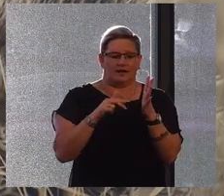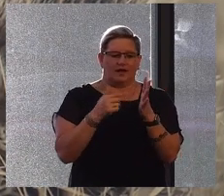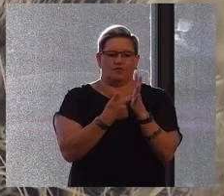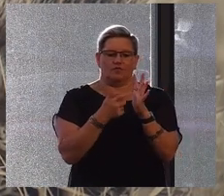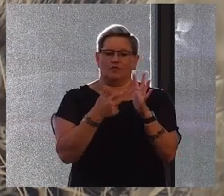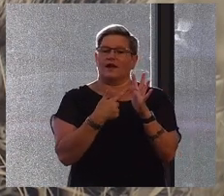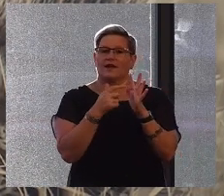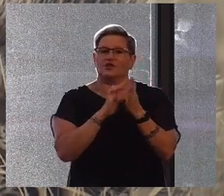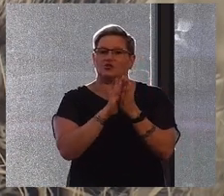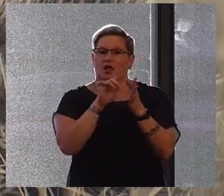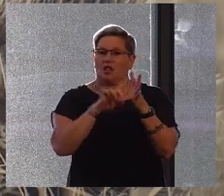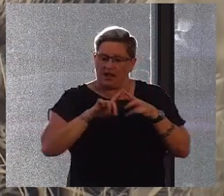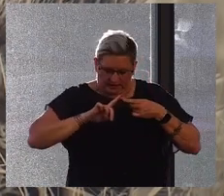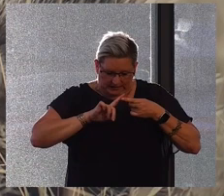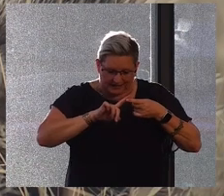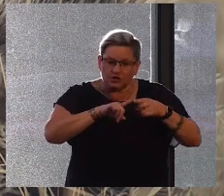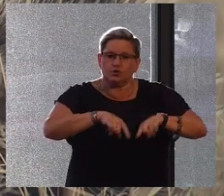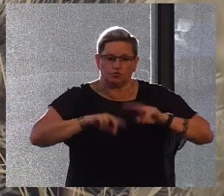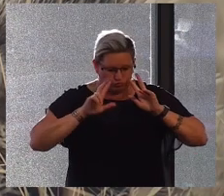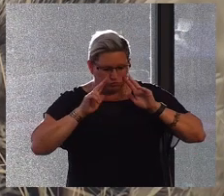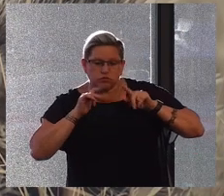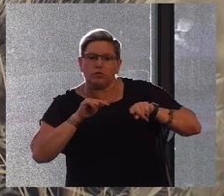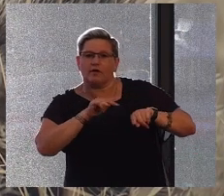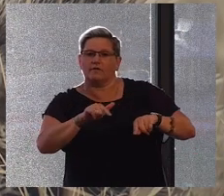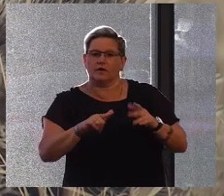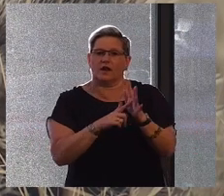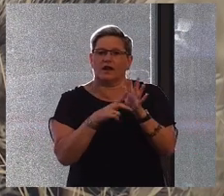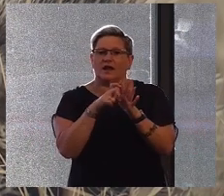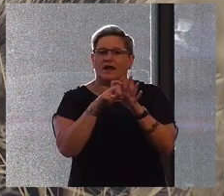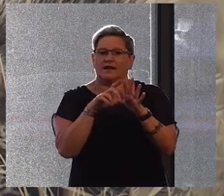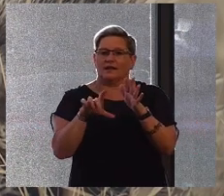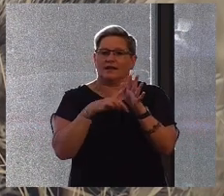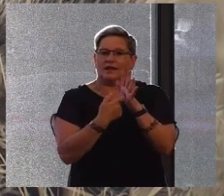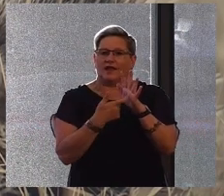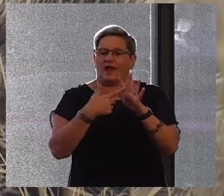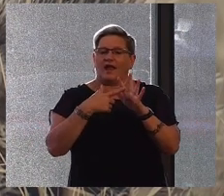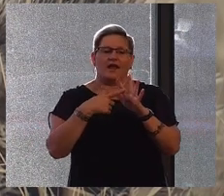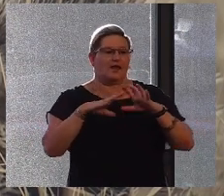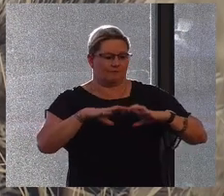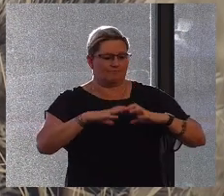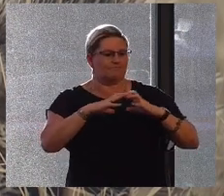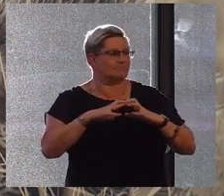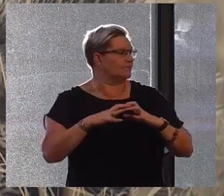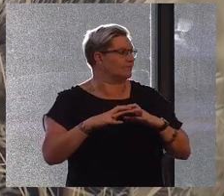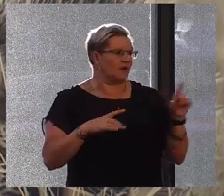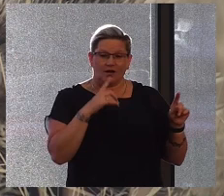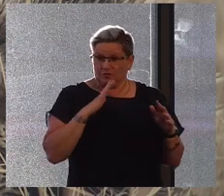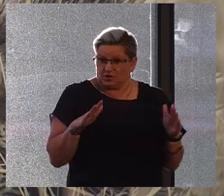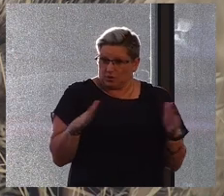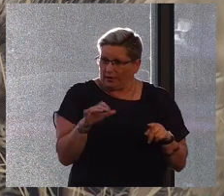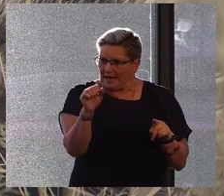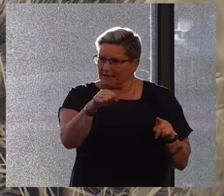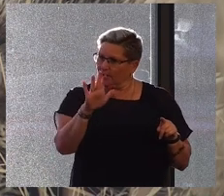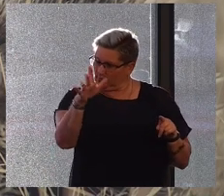Claire Hetzel and Jane Carney here in Victoria, and nationally, Doug and Shane. I'll only be brief, but I wanted